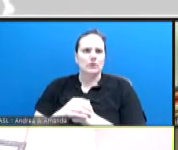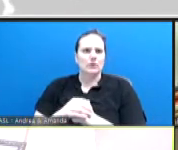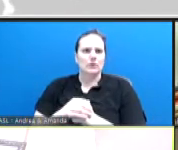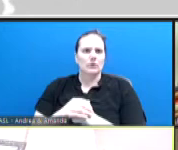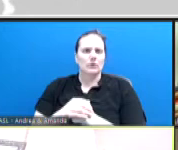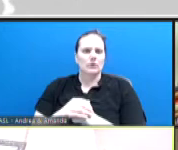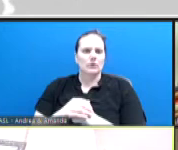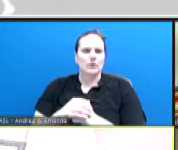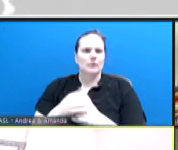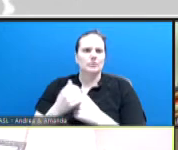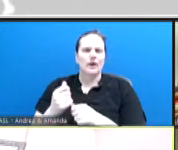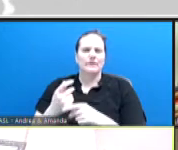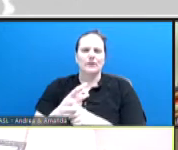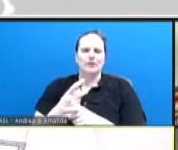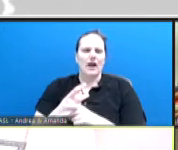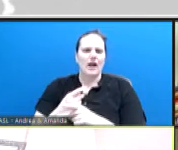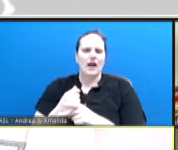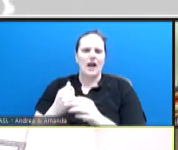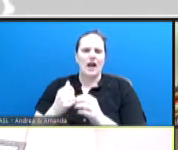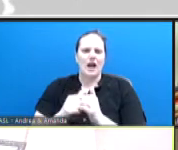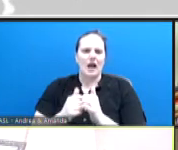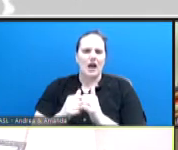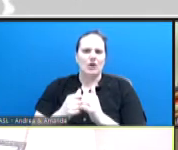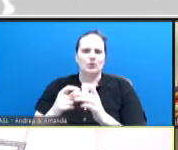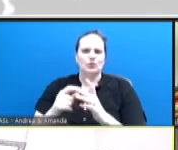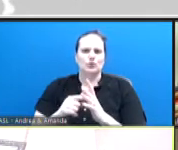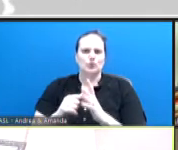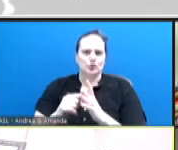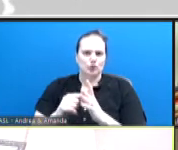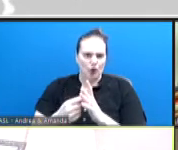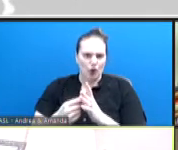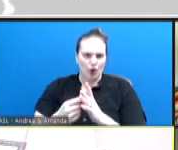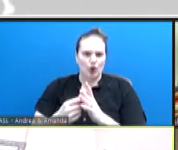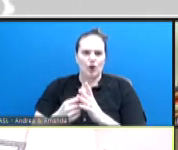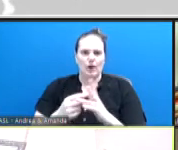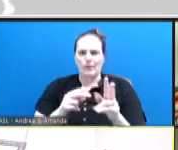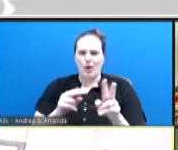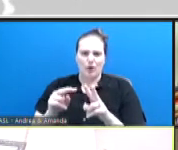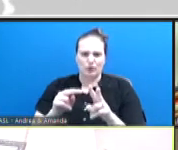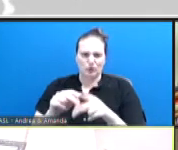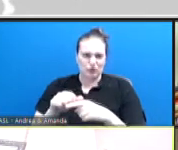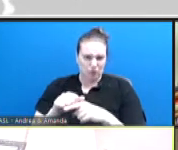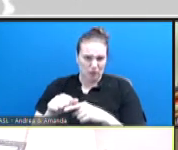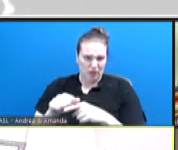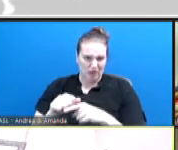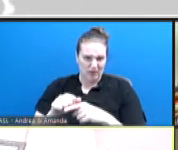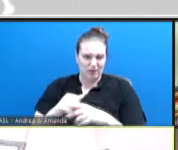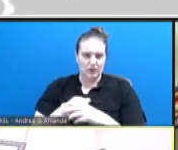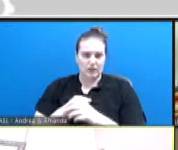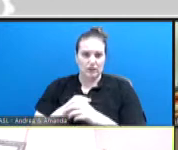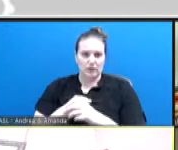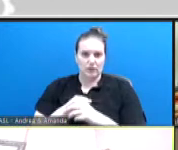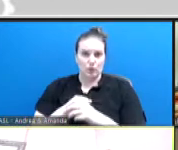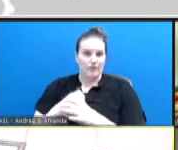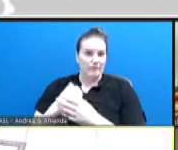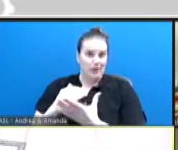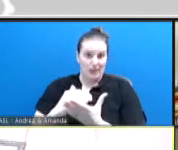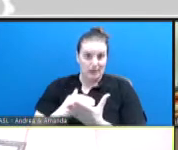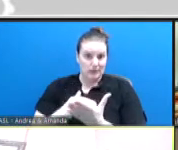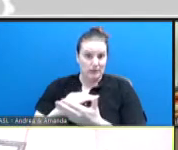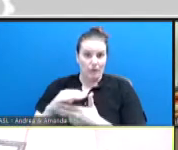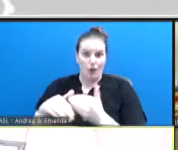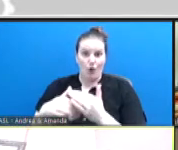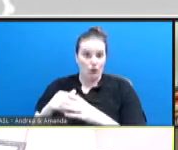And I'm trying to figure out, how did you start monitoring the training? Did you get a list of all the